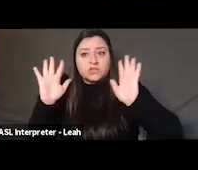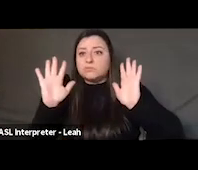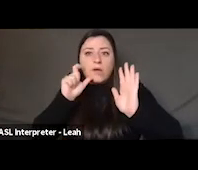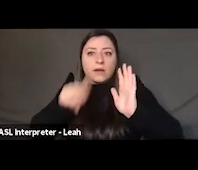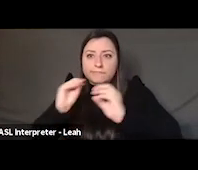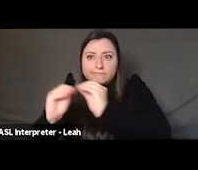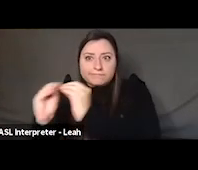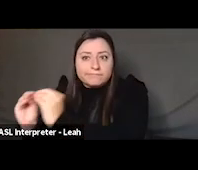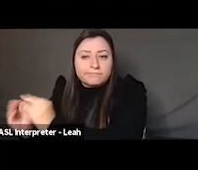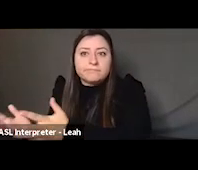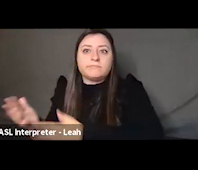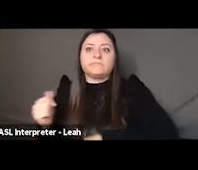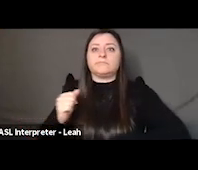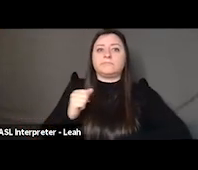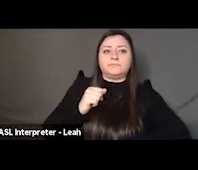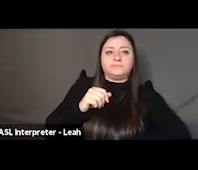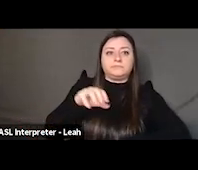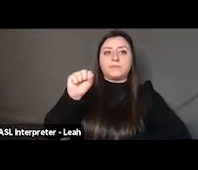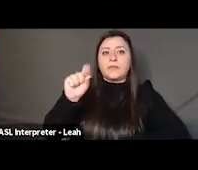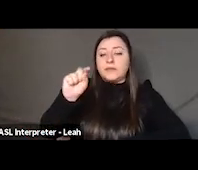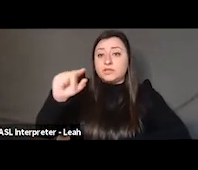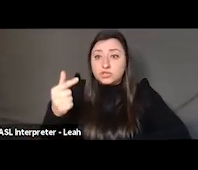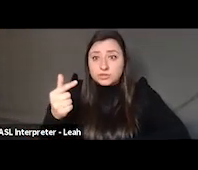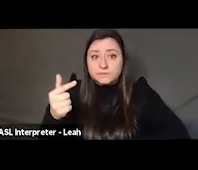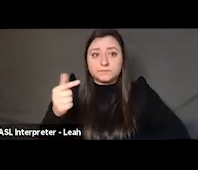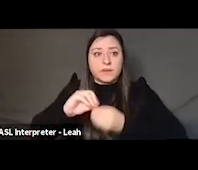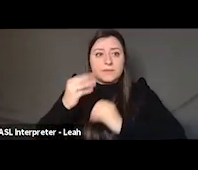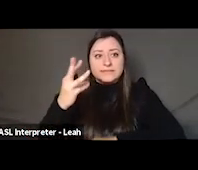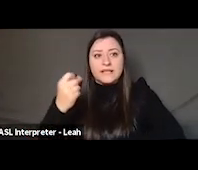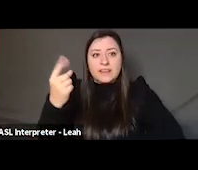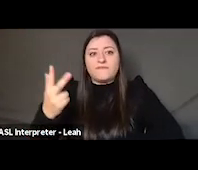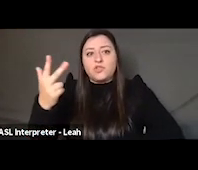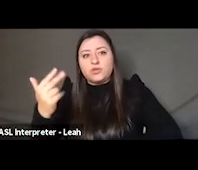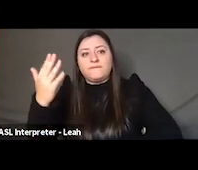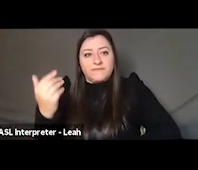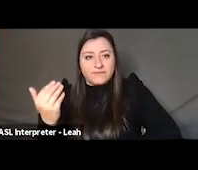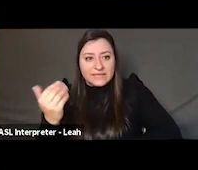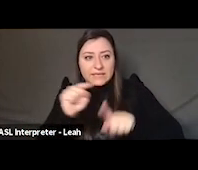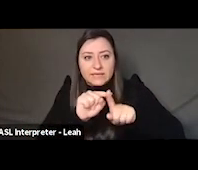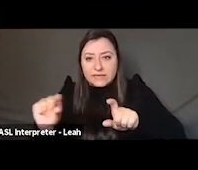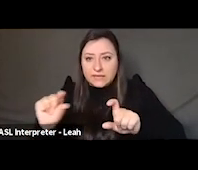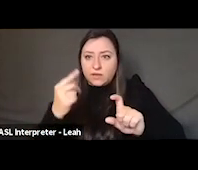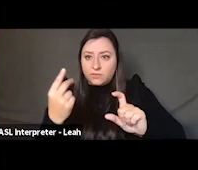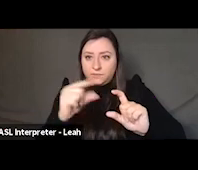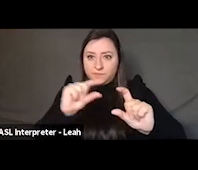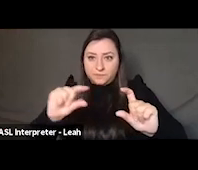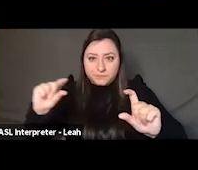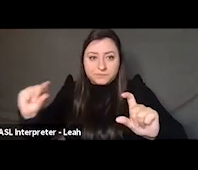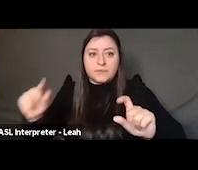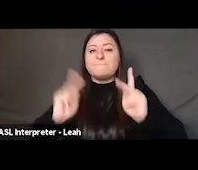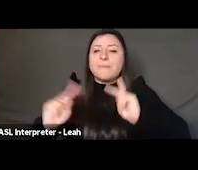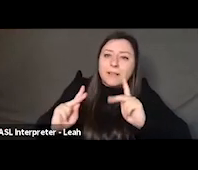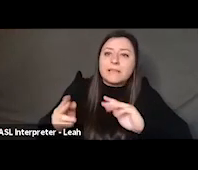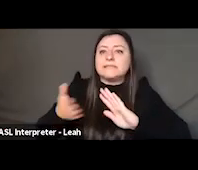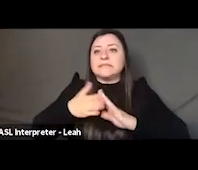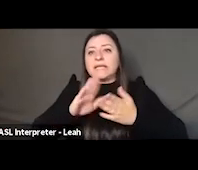SDGs goals number 6, 11, 13, 15. So really kind of like thinking of people, cities, communities, climate action,